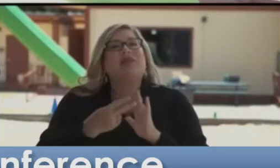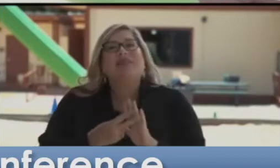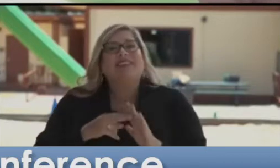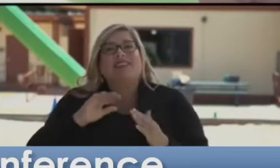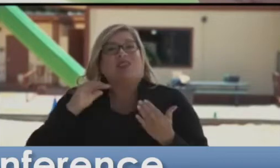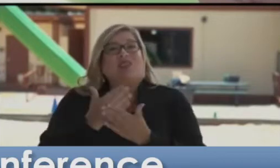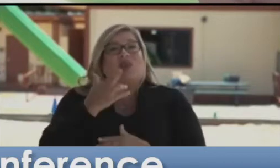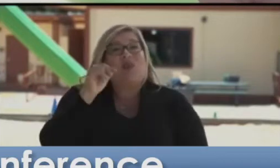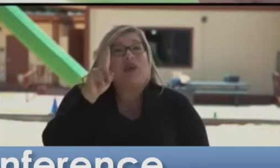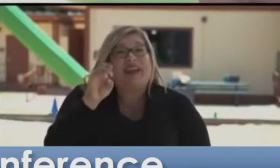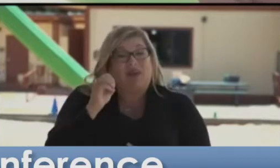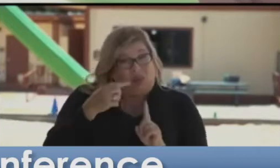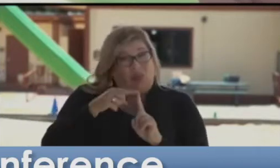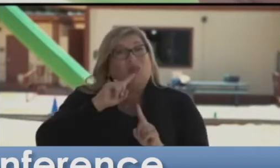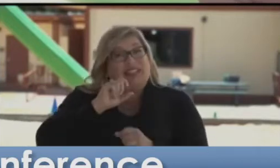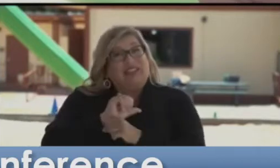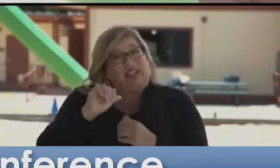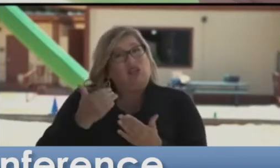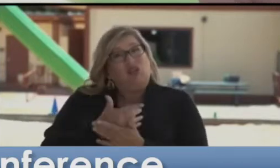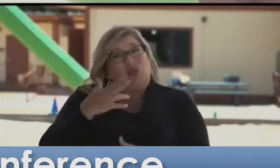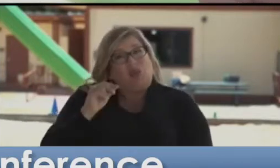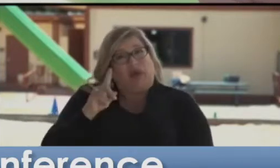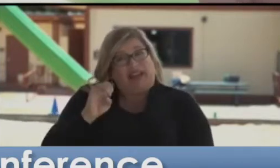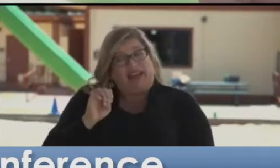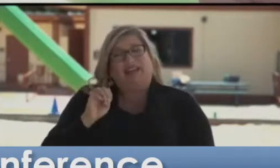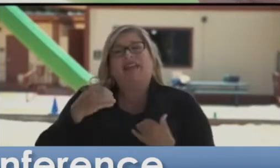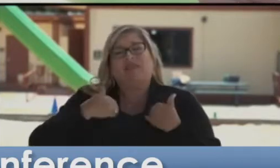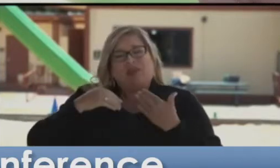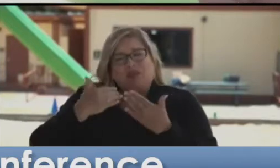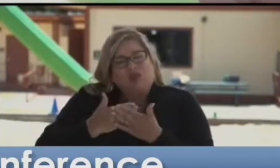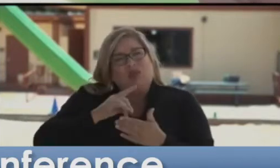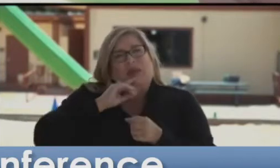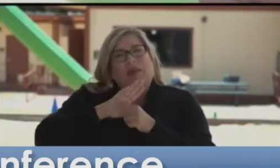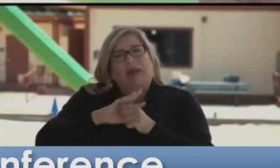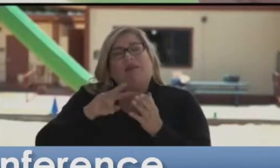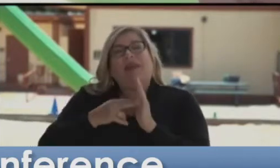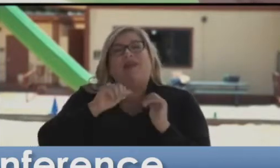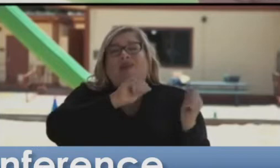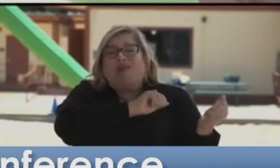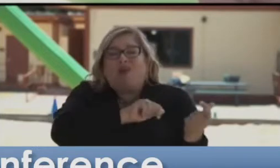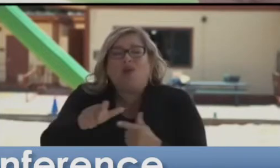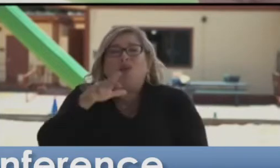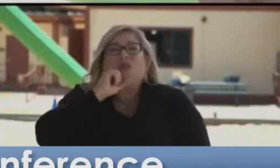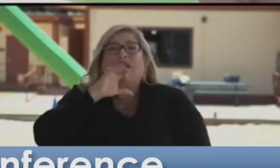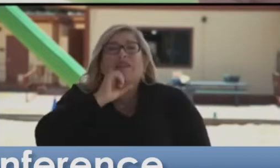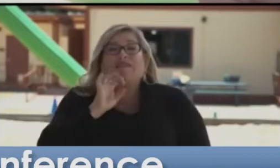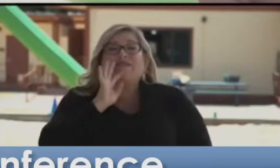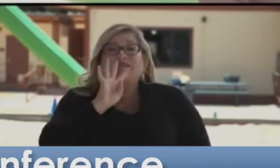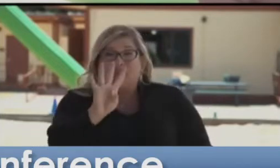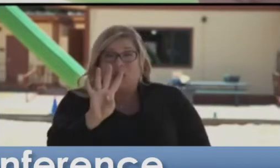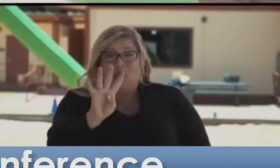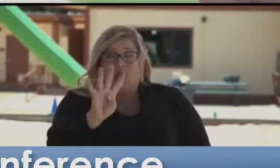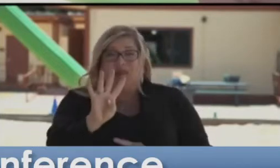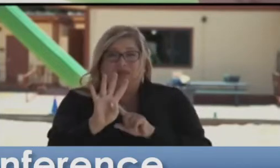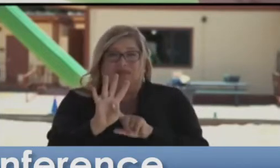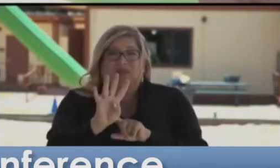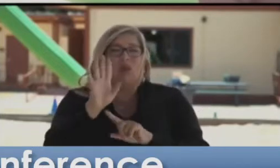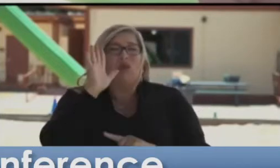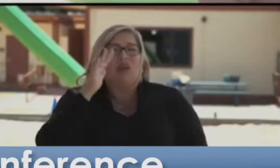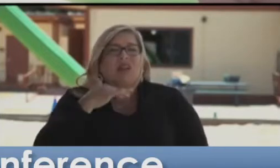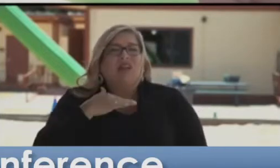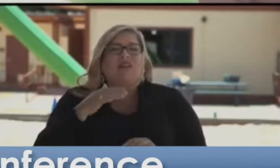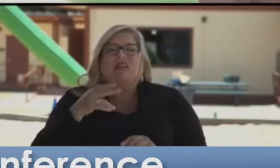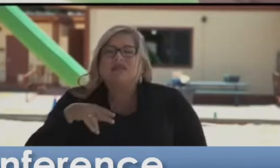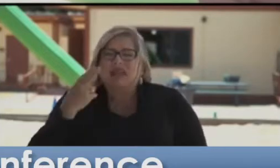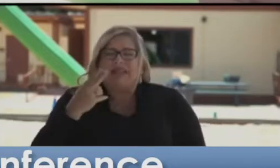grade and fully implementing a commitment that all 4-year-olds will get high quality